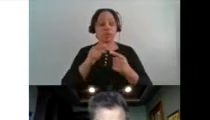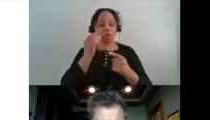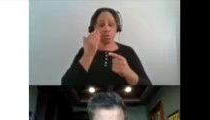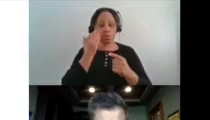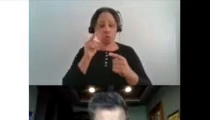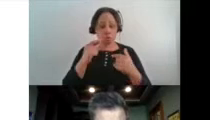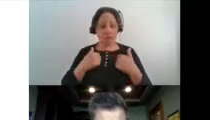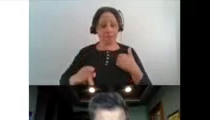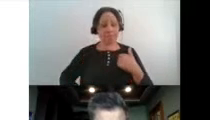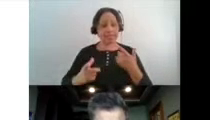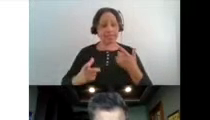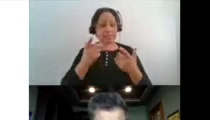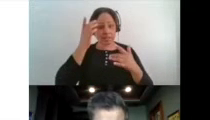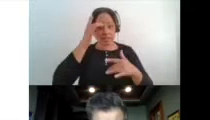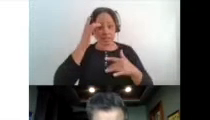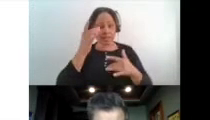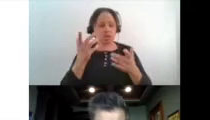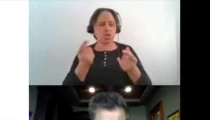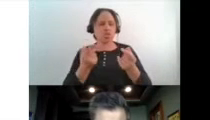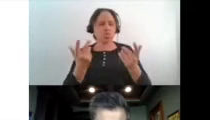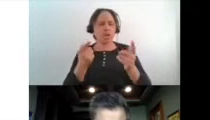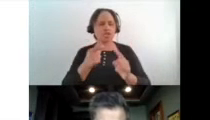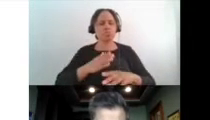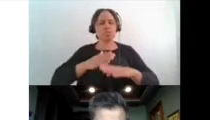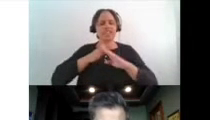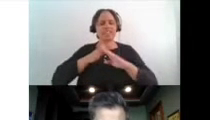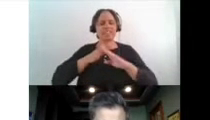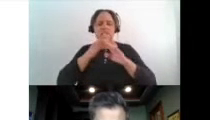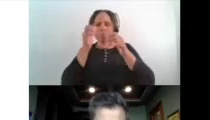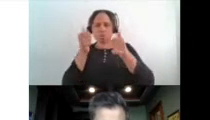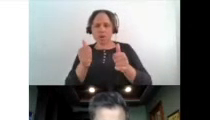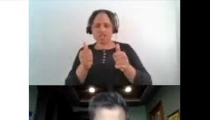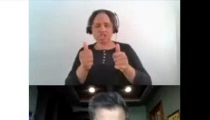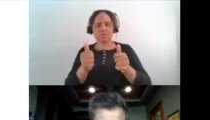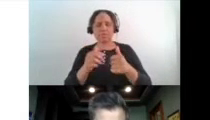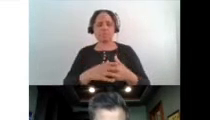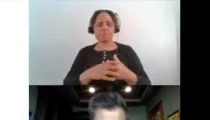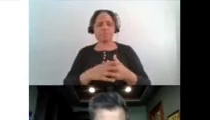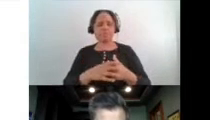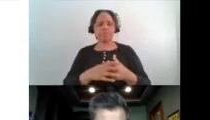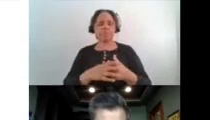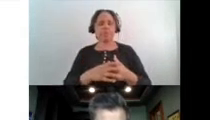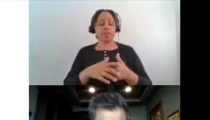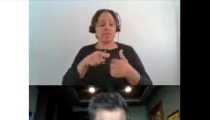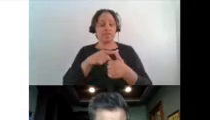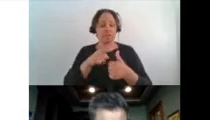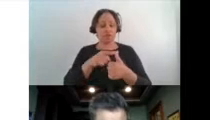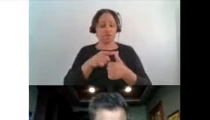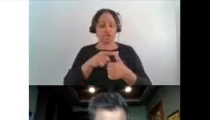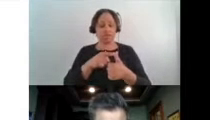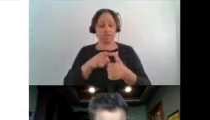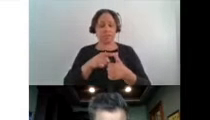what can you do to prevent the progression? First, the job of our